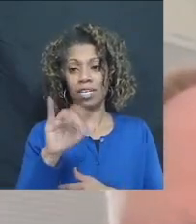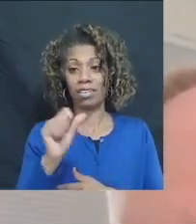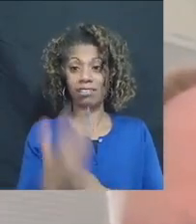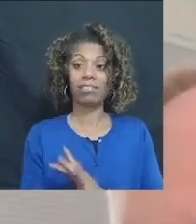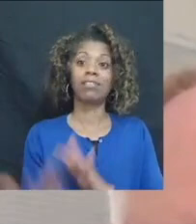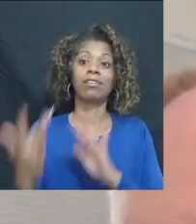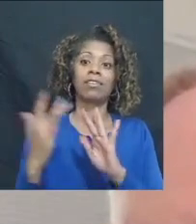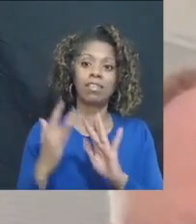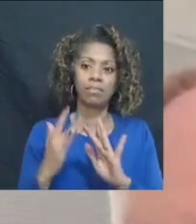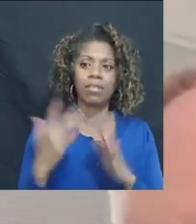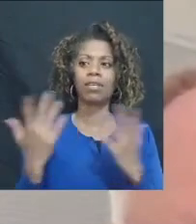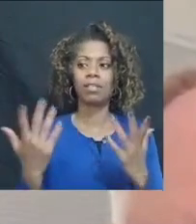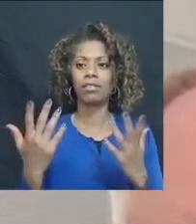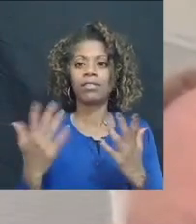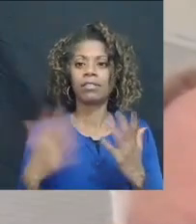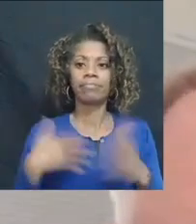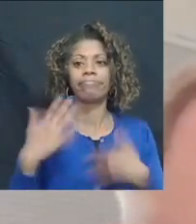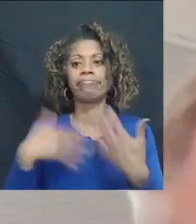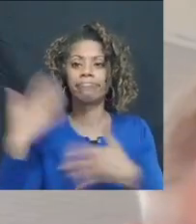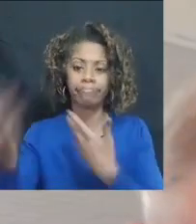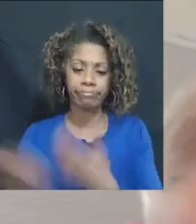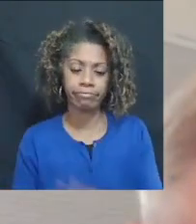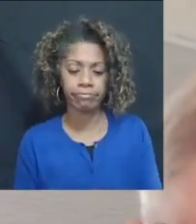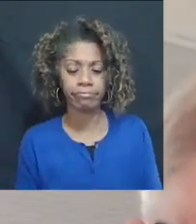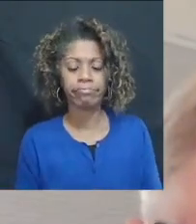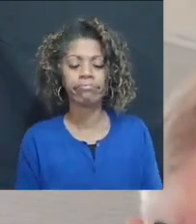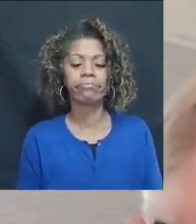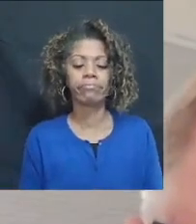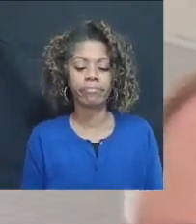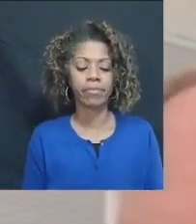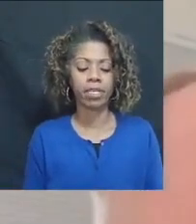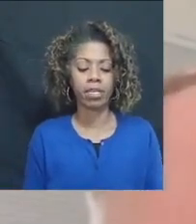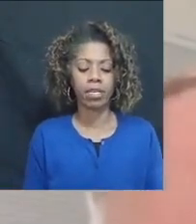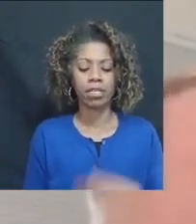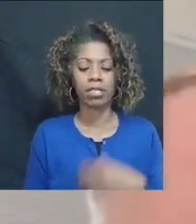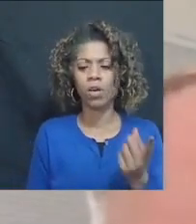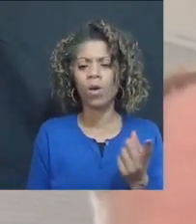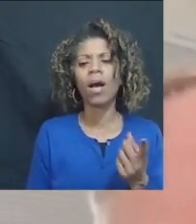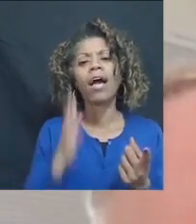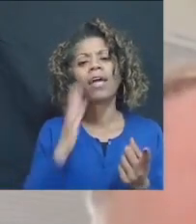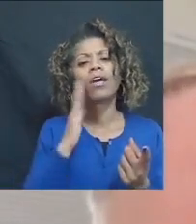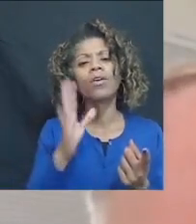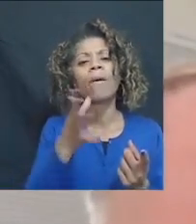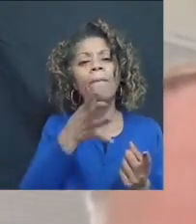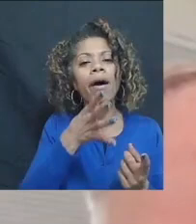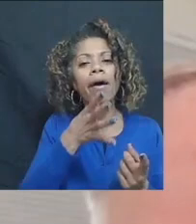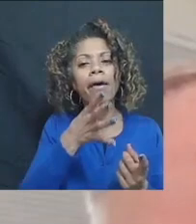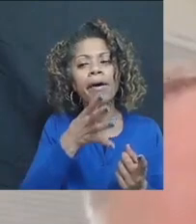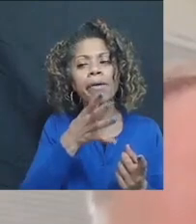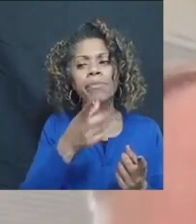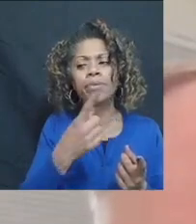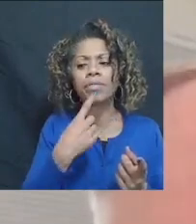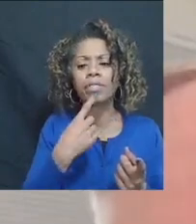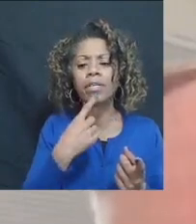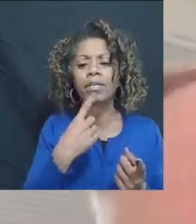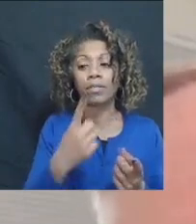in your life, right? Yeah. And was an important figure. And she suffered from polio and depression, which you have been very open about in terms of